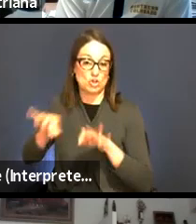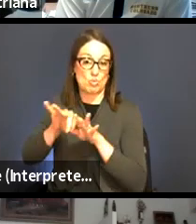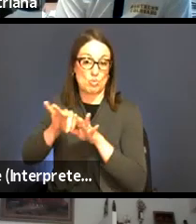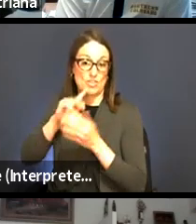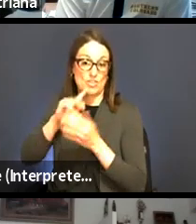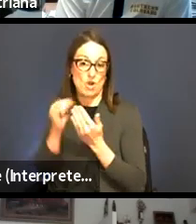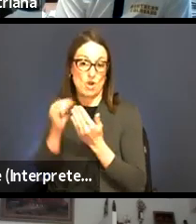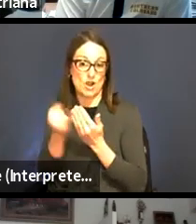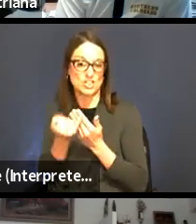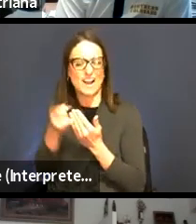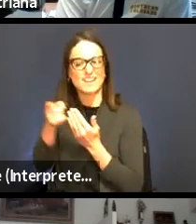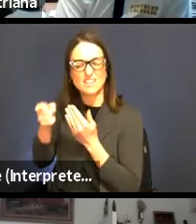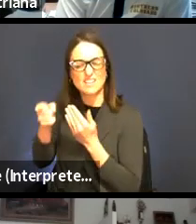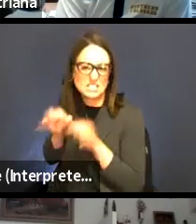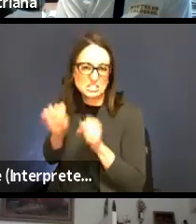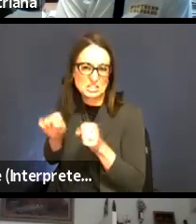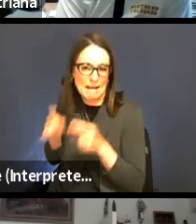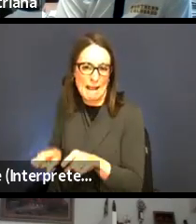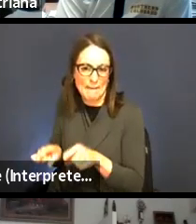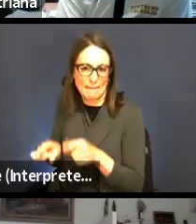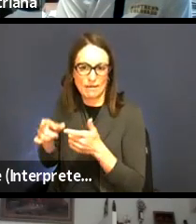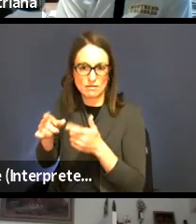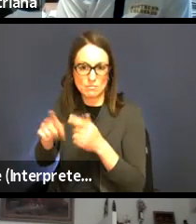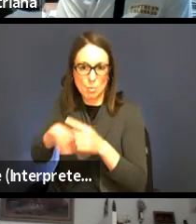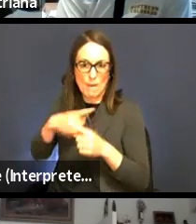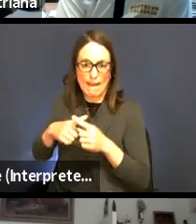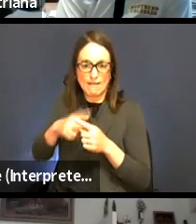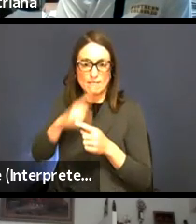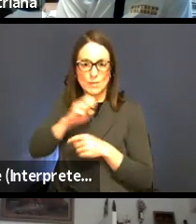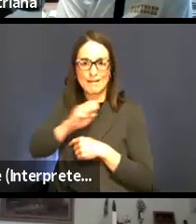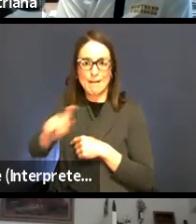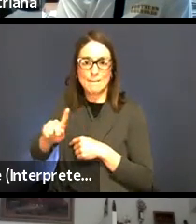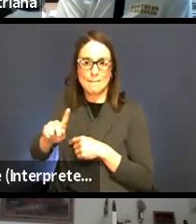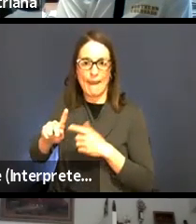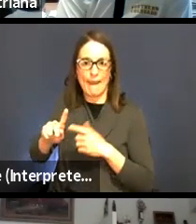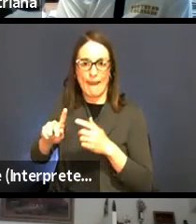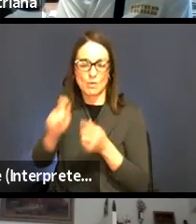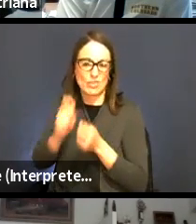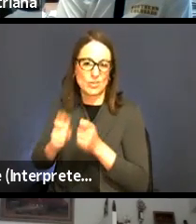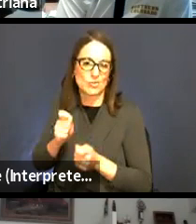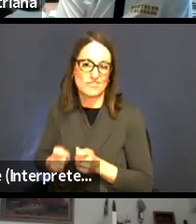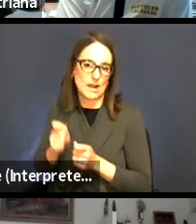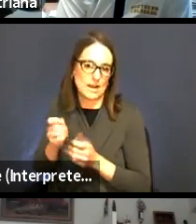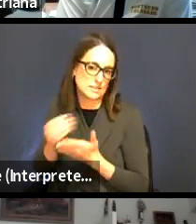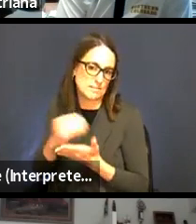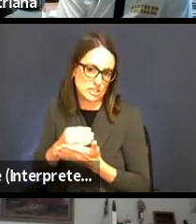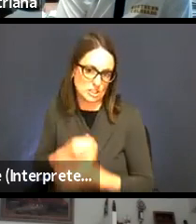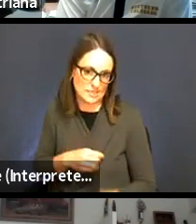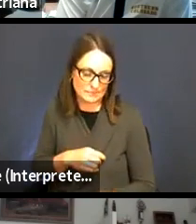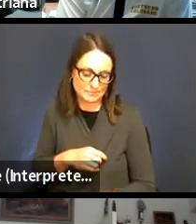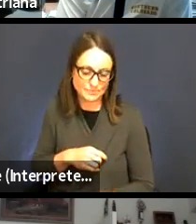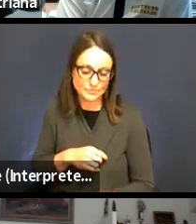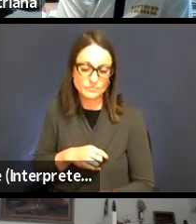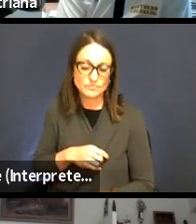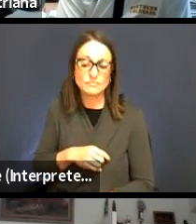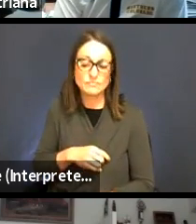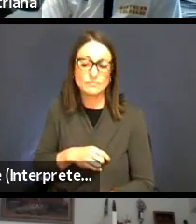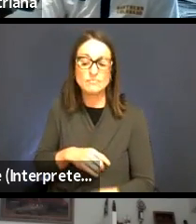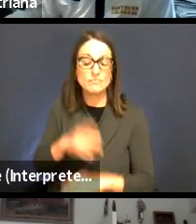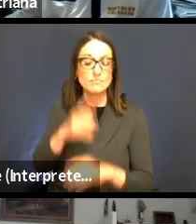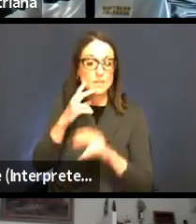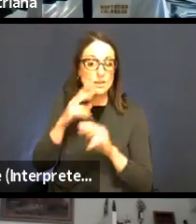in when we come back to you with a revised budget. Looking down to the reserve